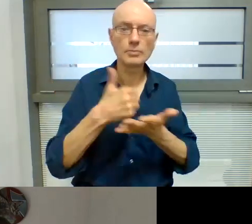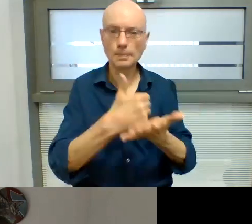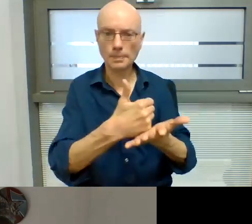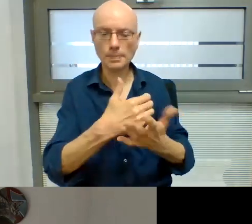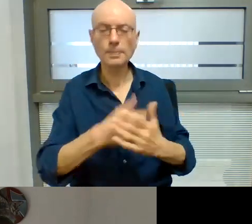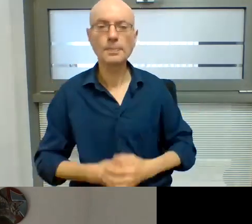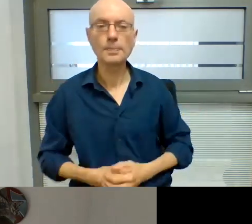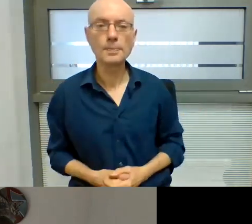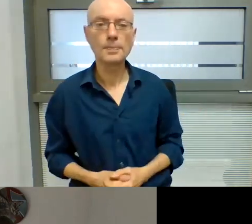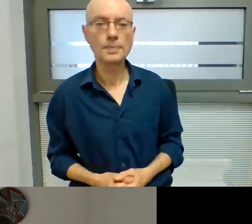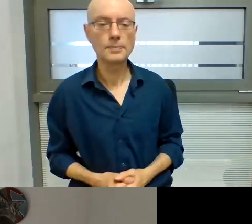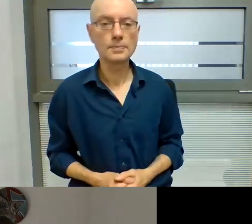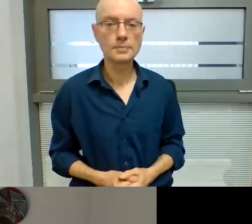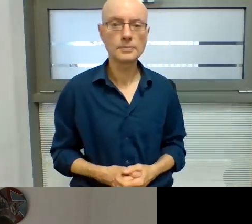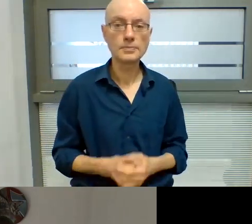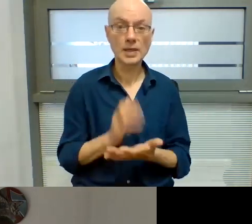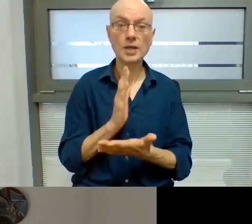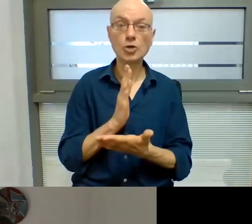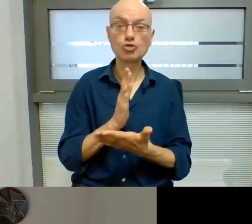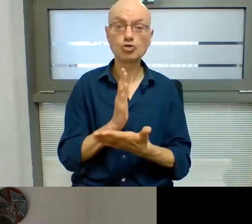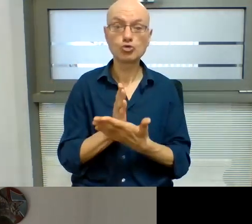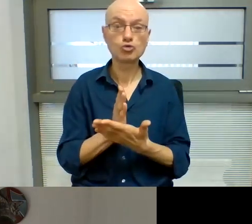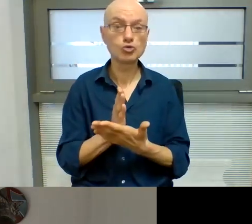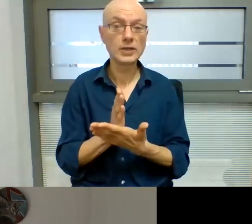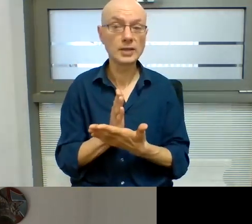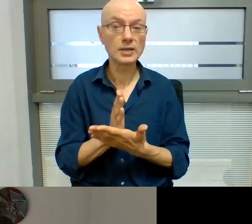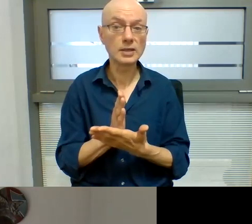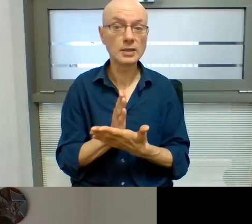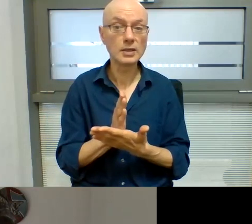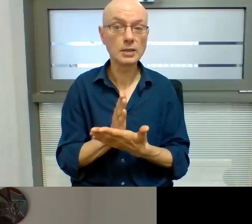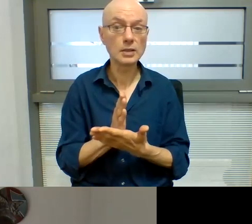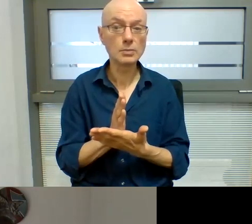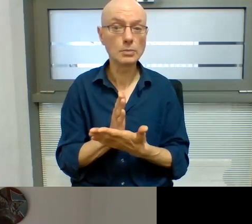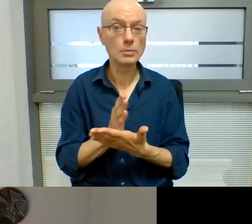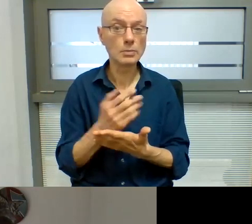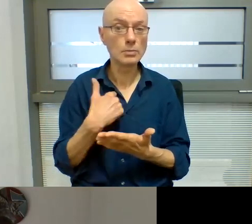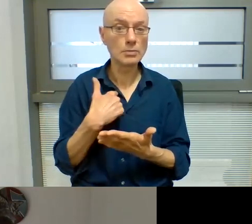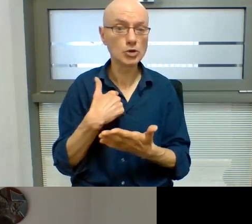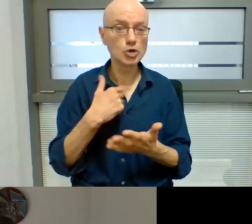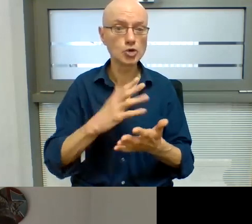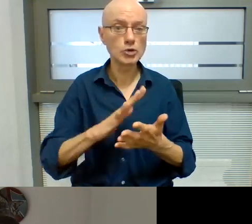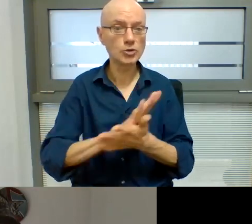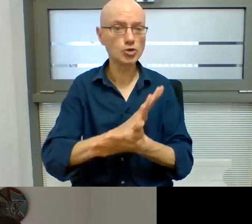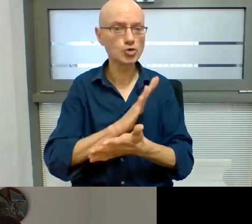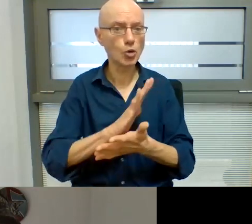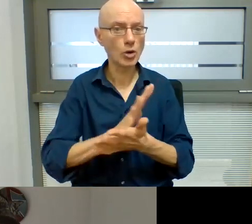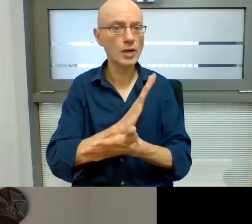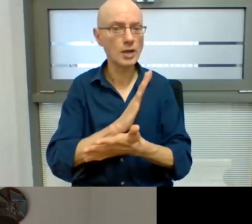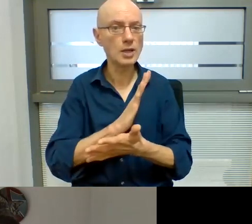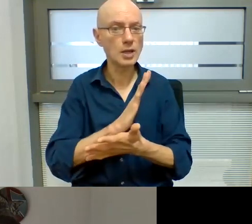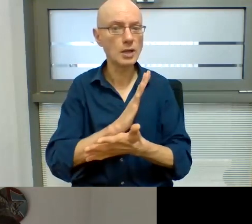Okay, that's but lovely. essentially, I'm interested. I love to just, you know, I just like